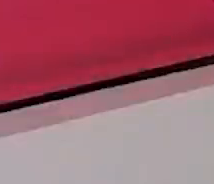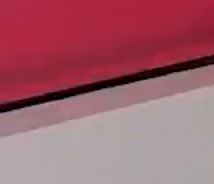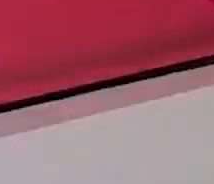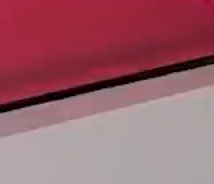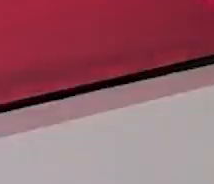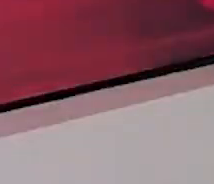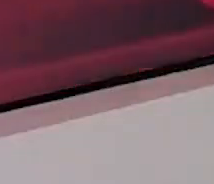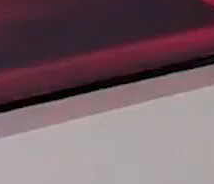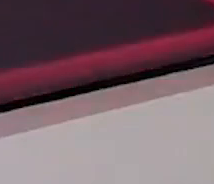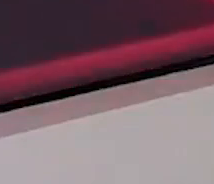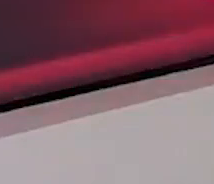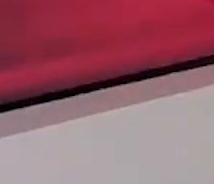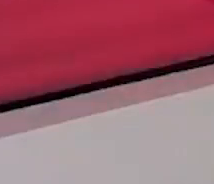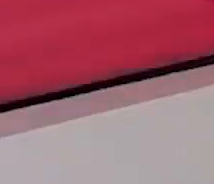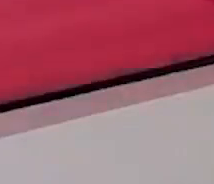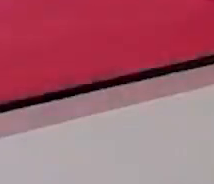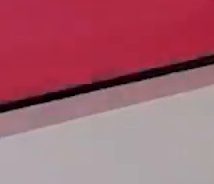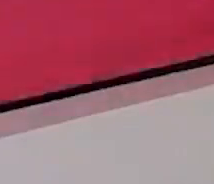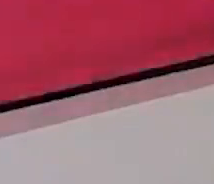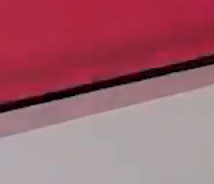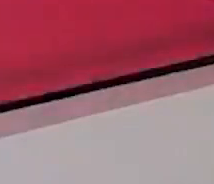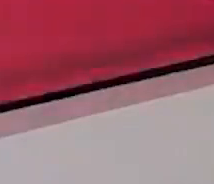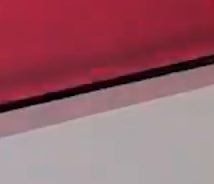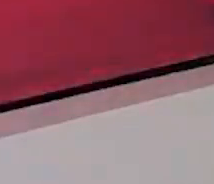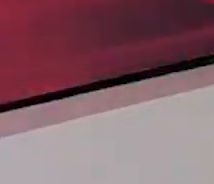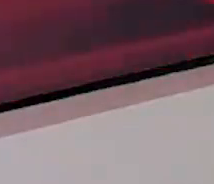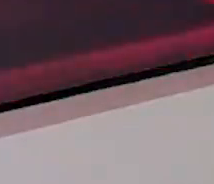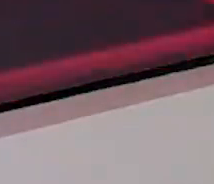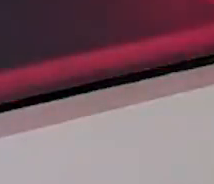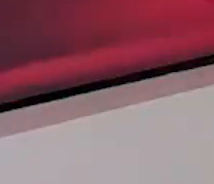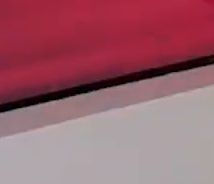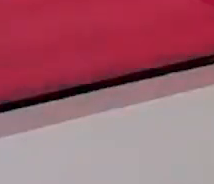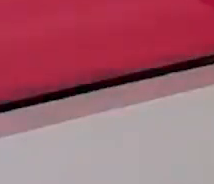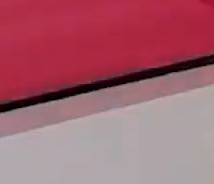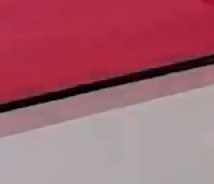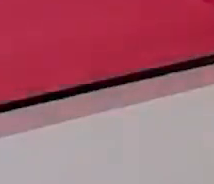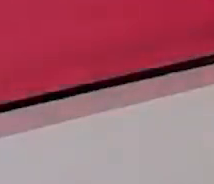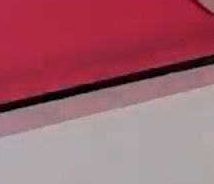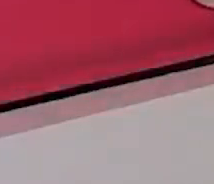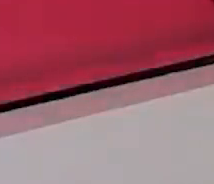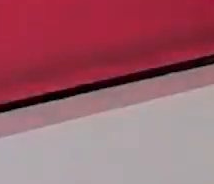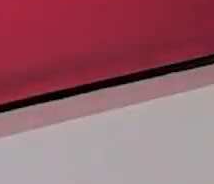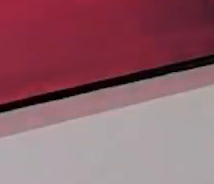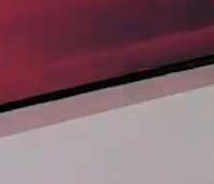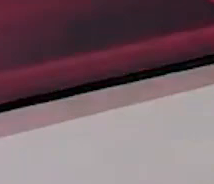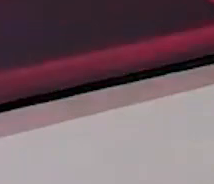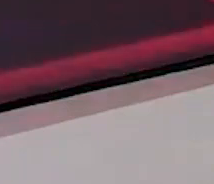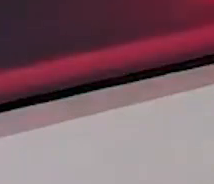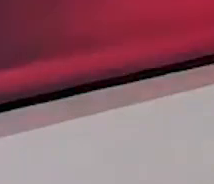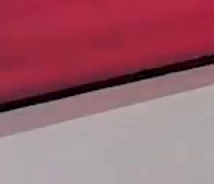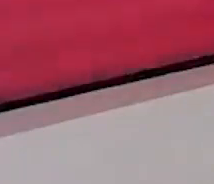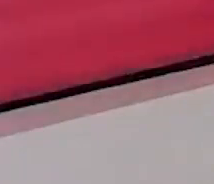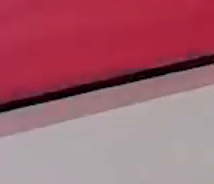Mga kapuso, para una ka sa mga balita, mag-subscribe sa GMA Integrated News sa YouTube. Sa mga kapuso abroad,